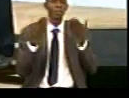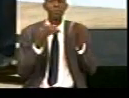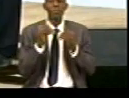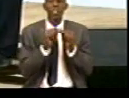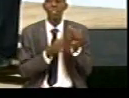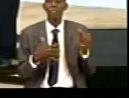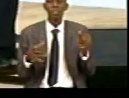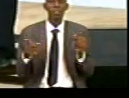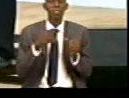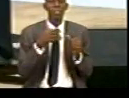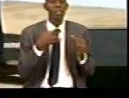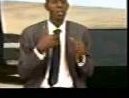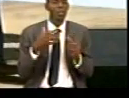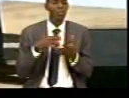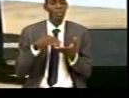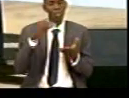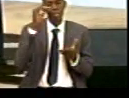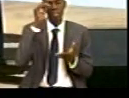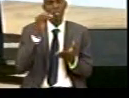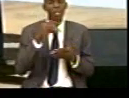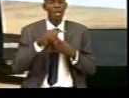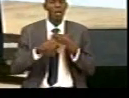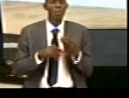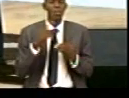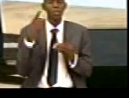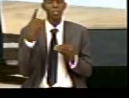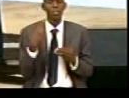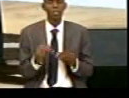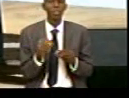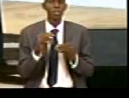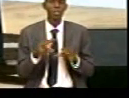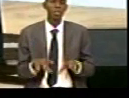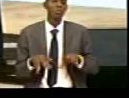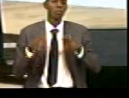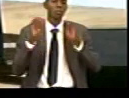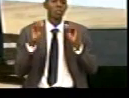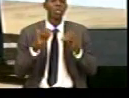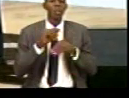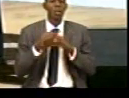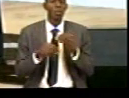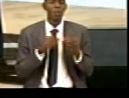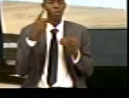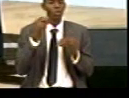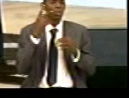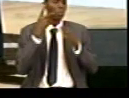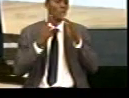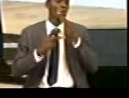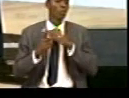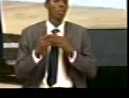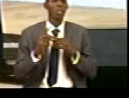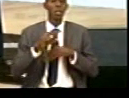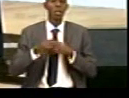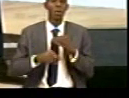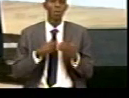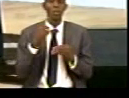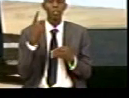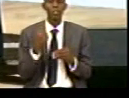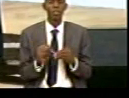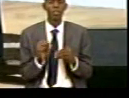they heard about the rapture, about the prophecy, about the